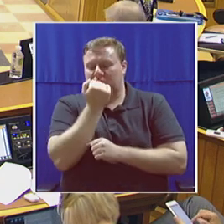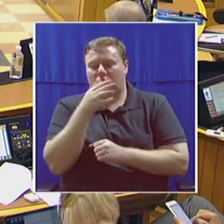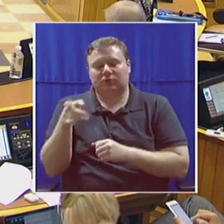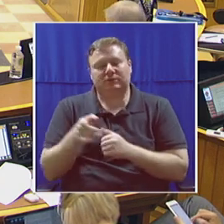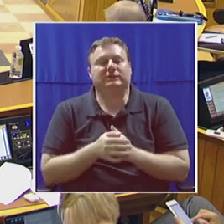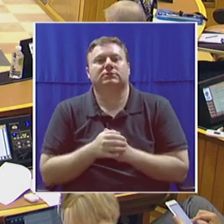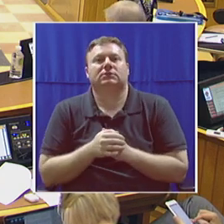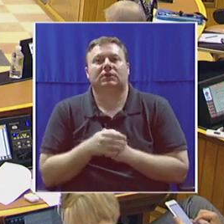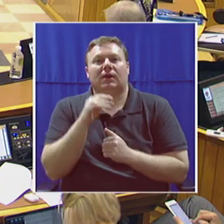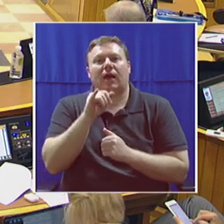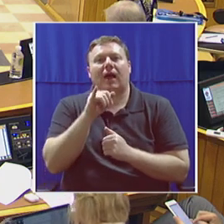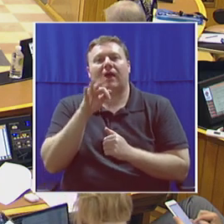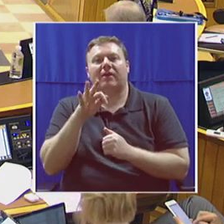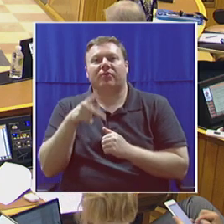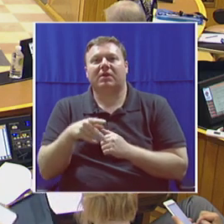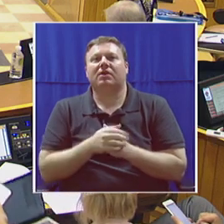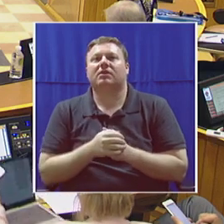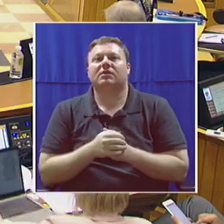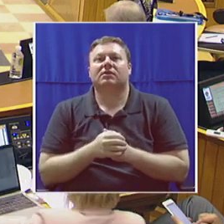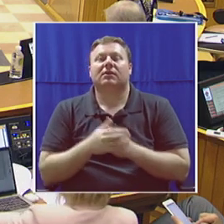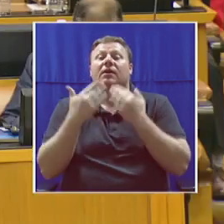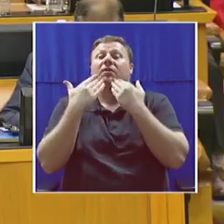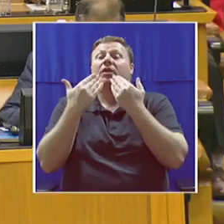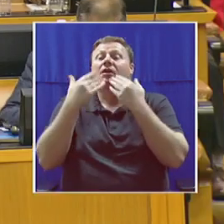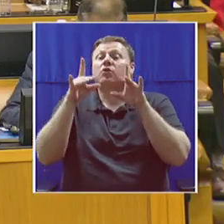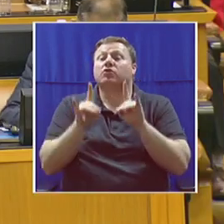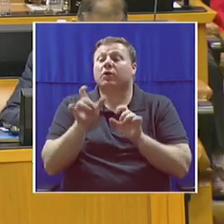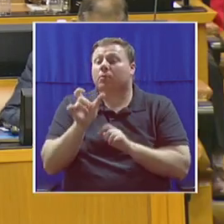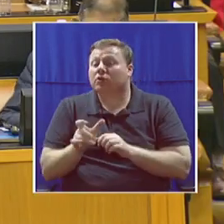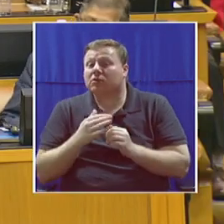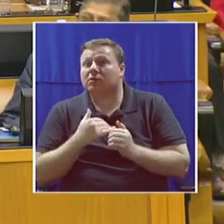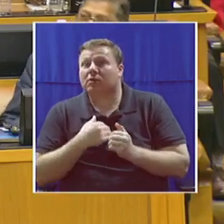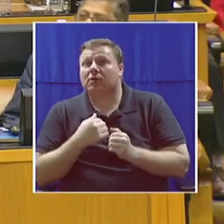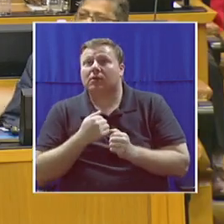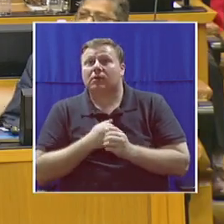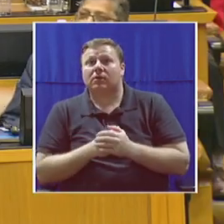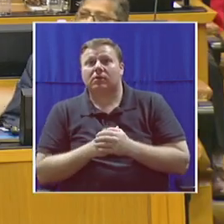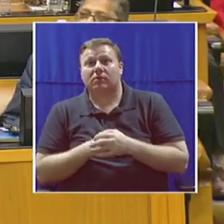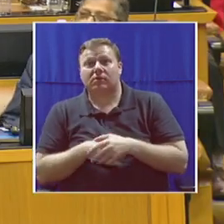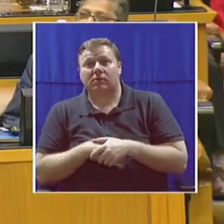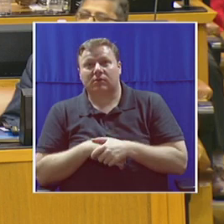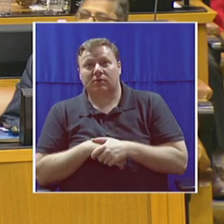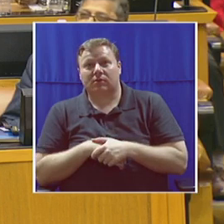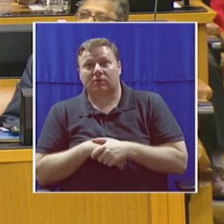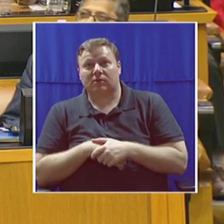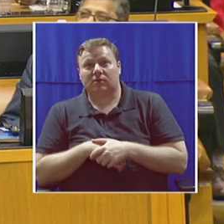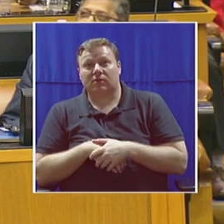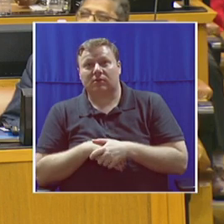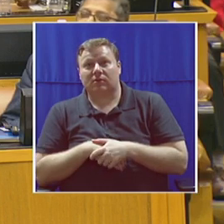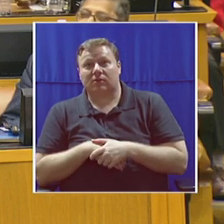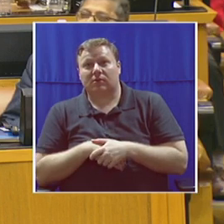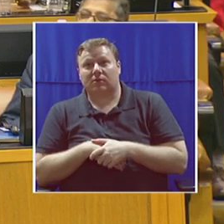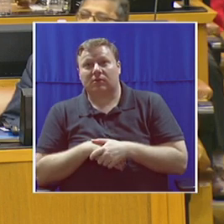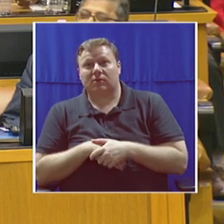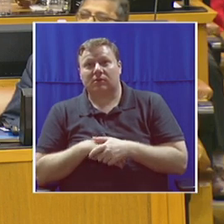ifp thank you very much house CH person uh my question actually would have been the